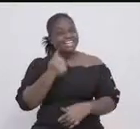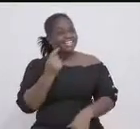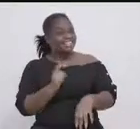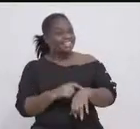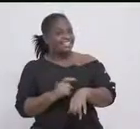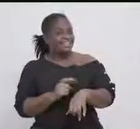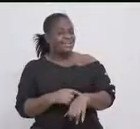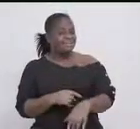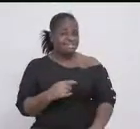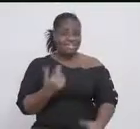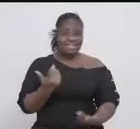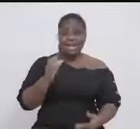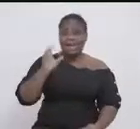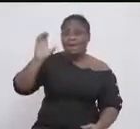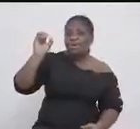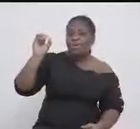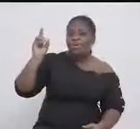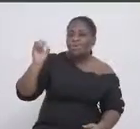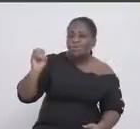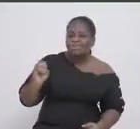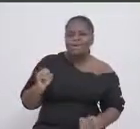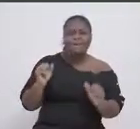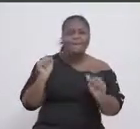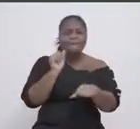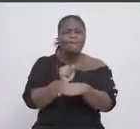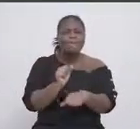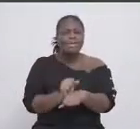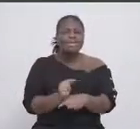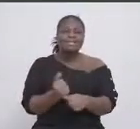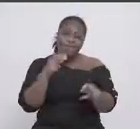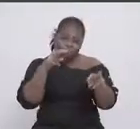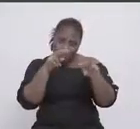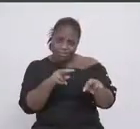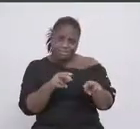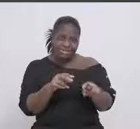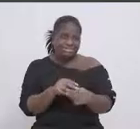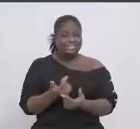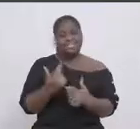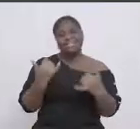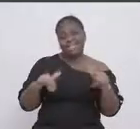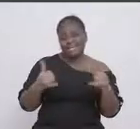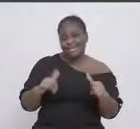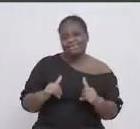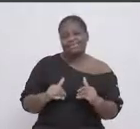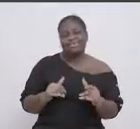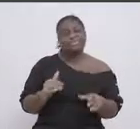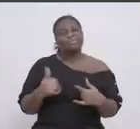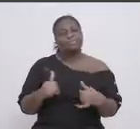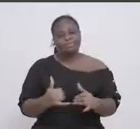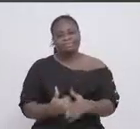that their codes are actually working like the animations they watch or the games they play.